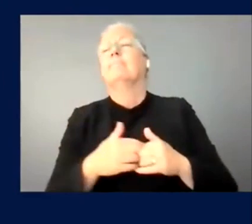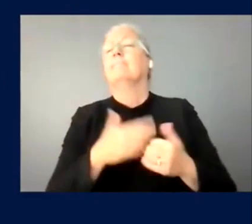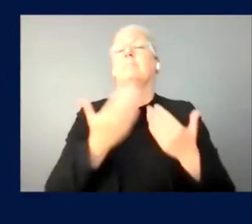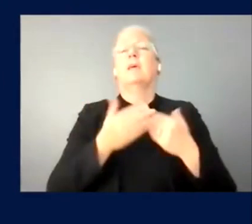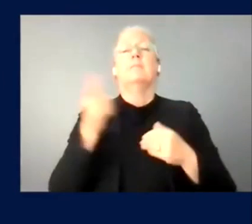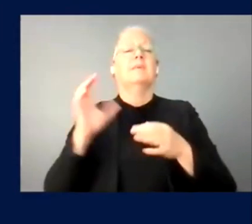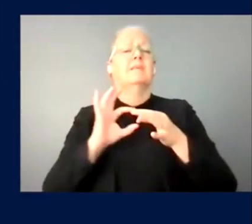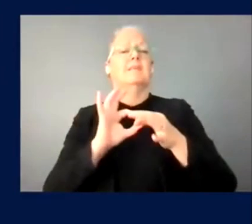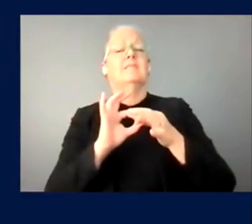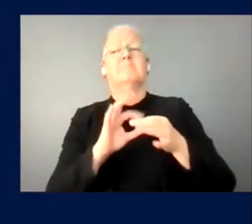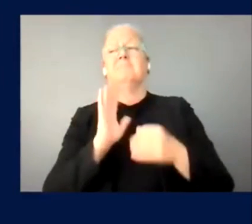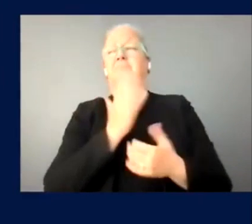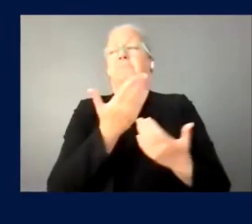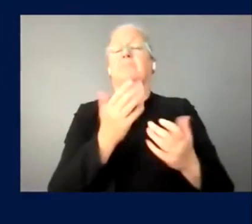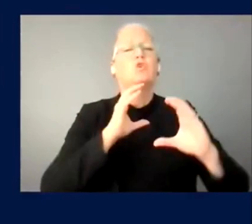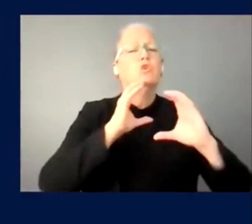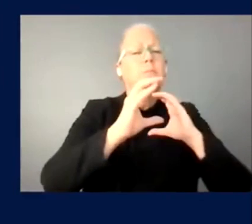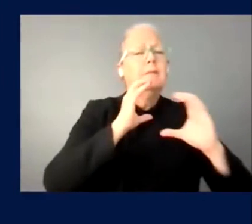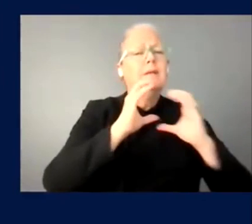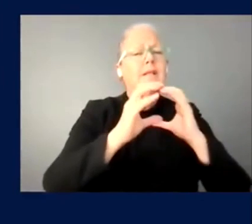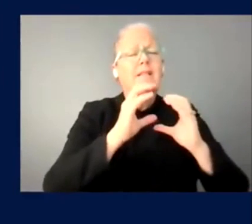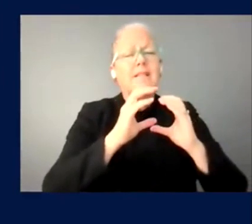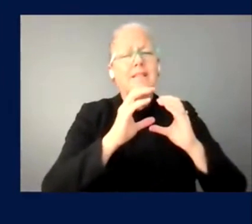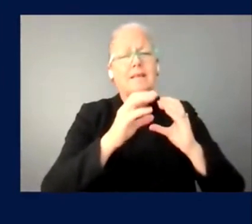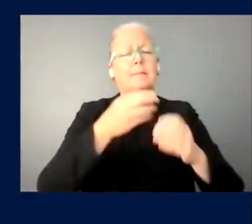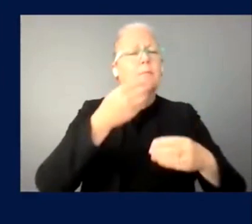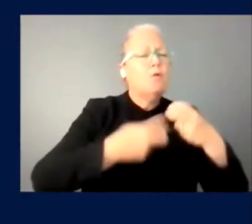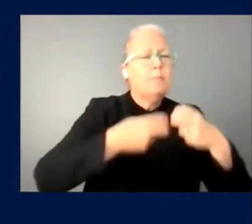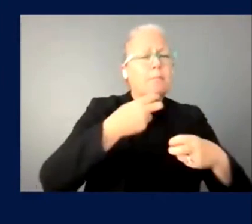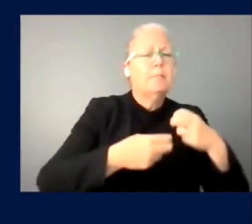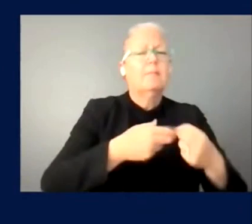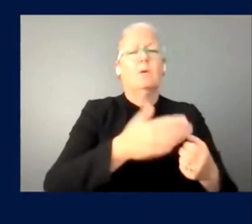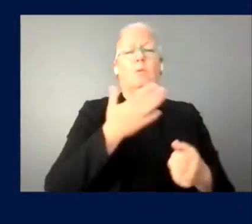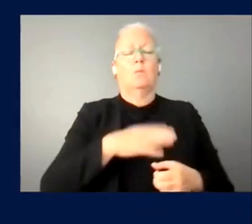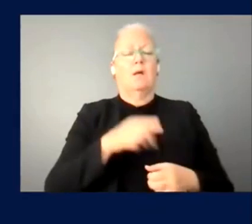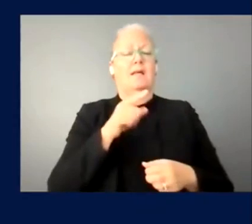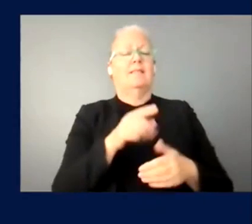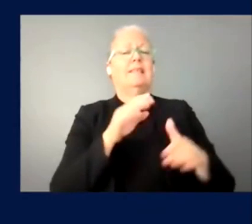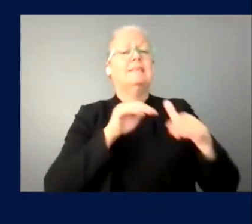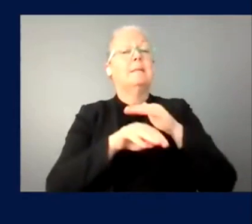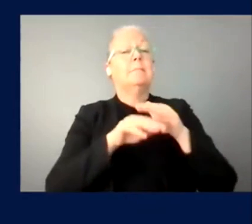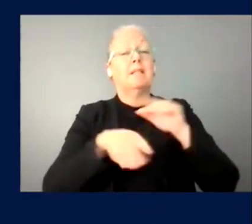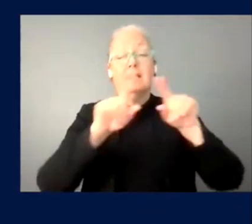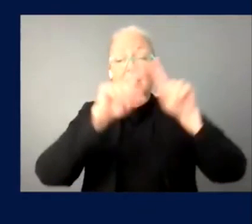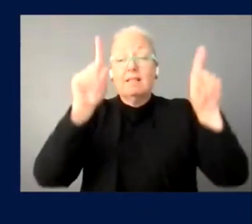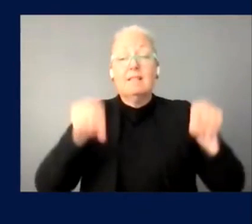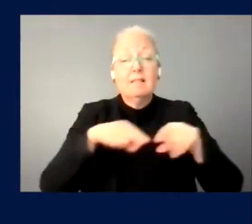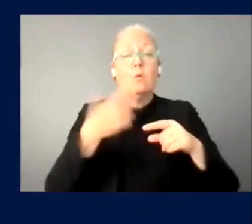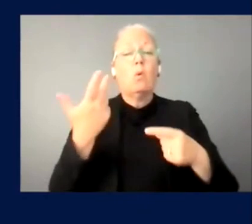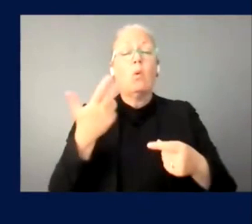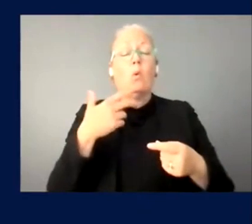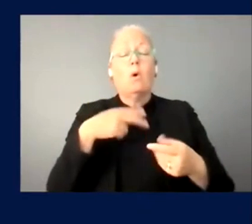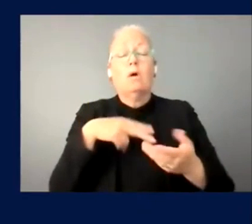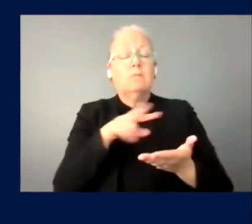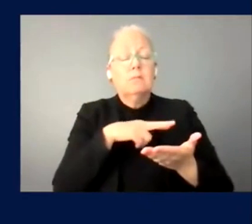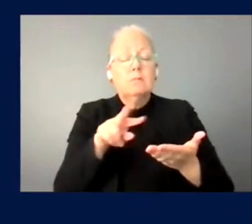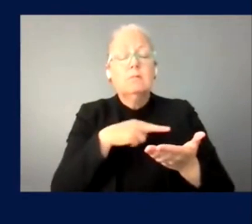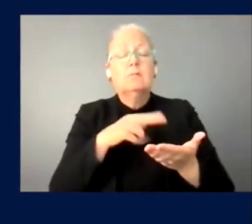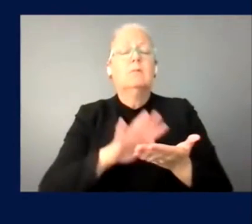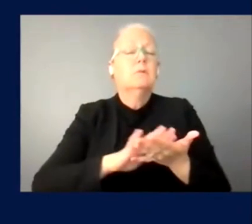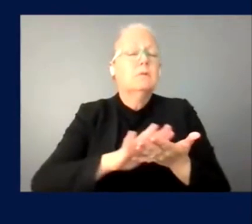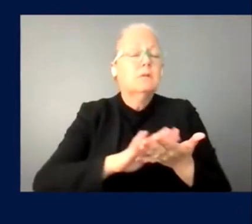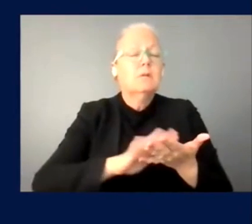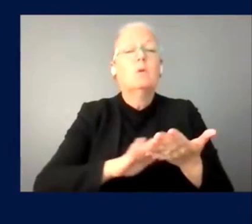they might need alternative accessible formats provided, and they may also need services that support